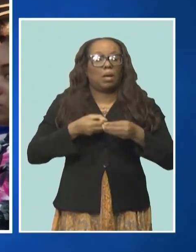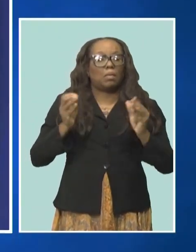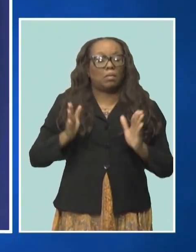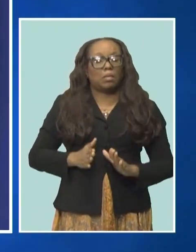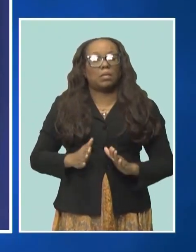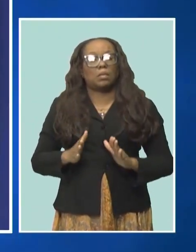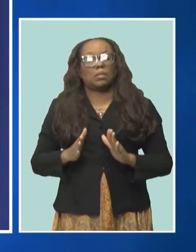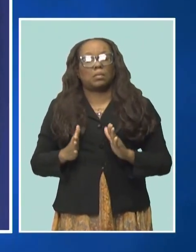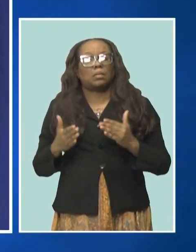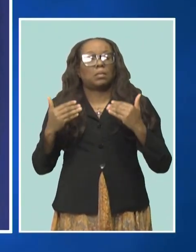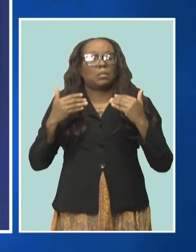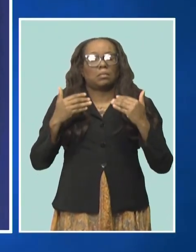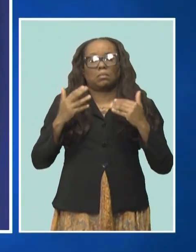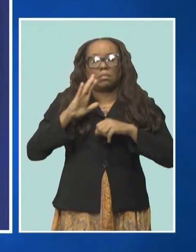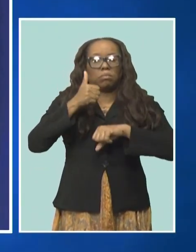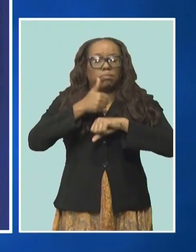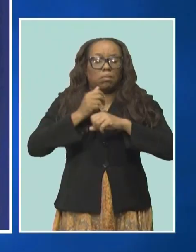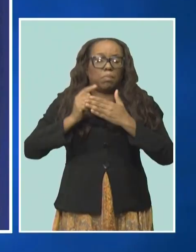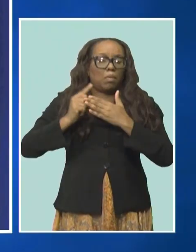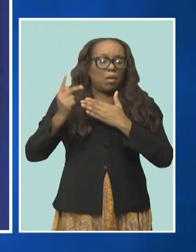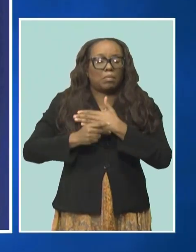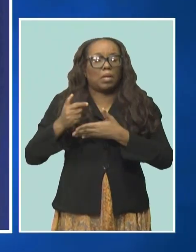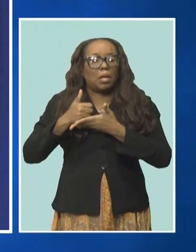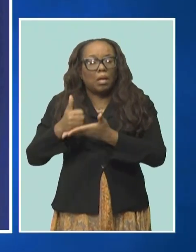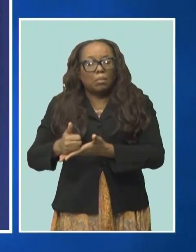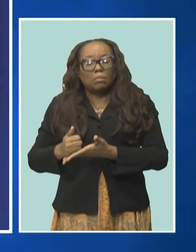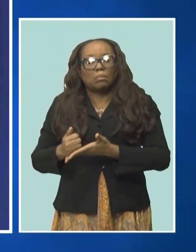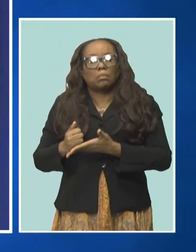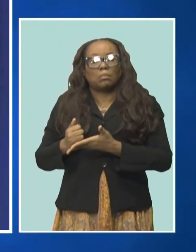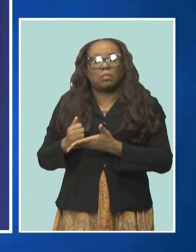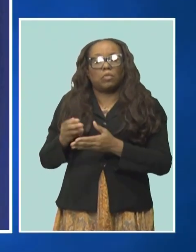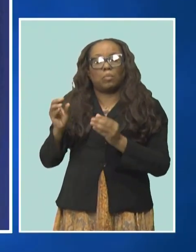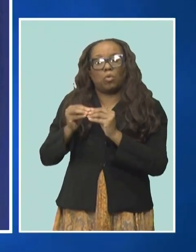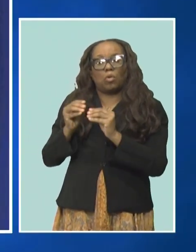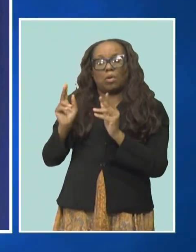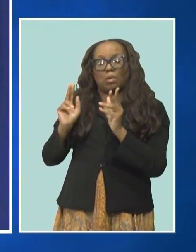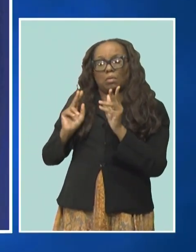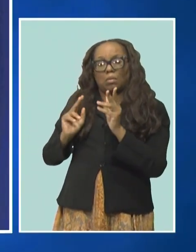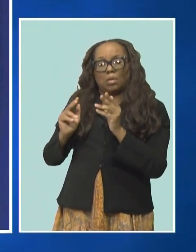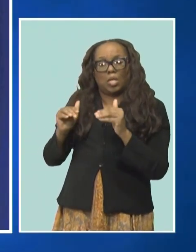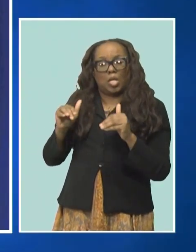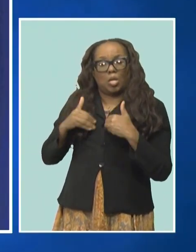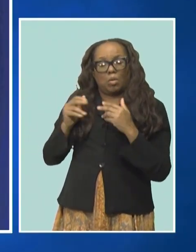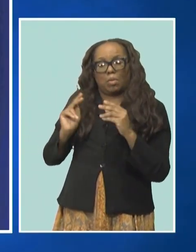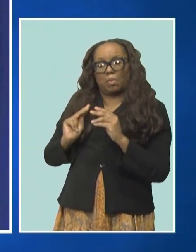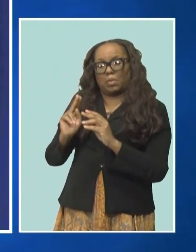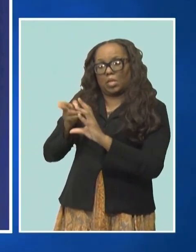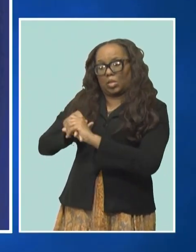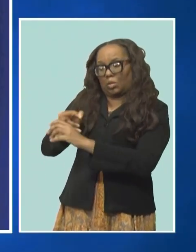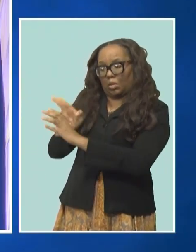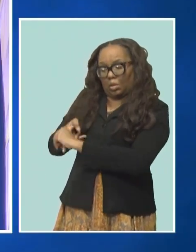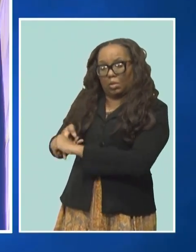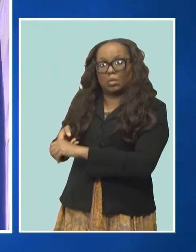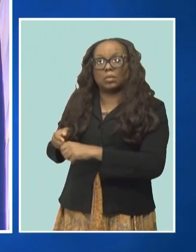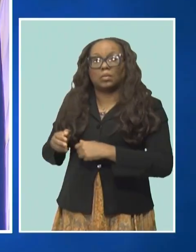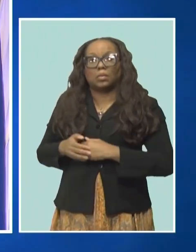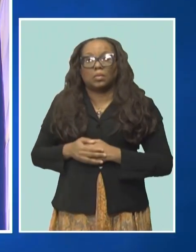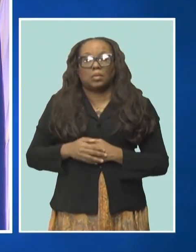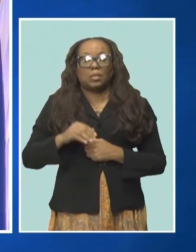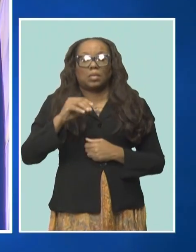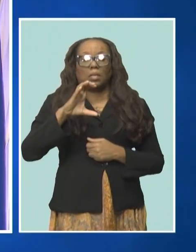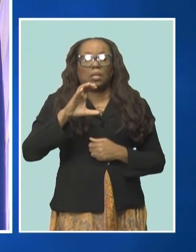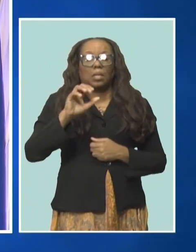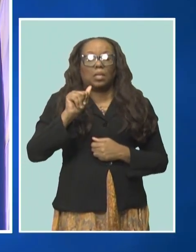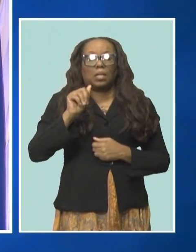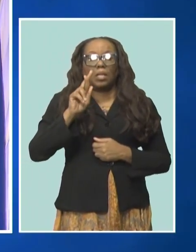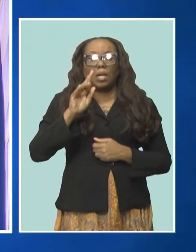you in terms of swelling the numbers that are currently involved in these two organizations. CARICOM Youth Ambassador